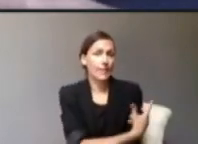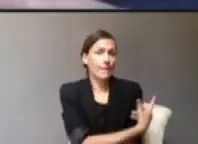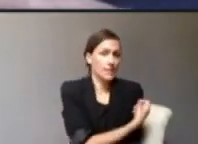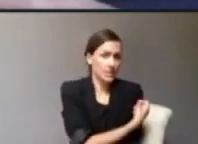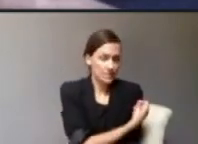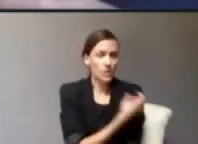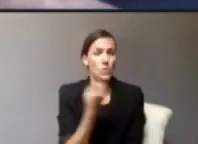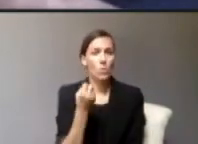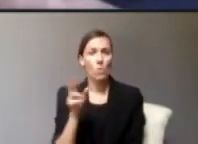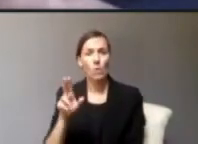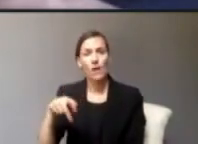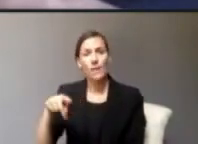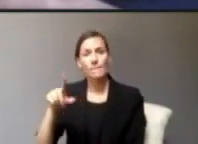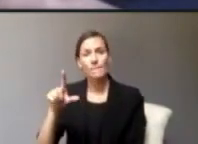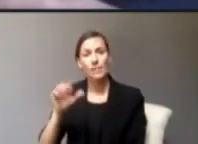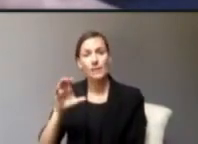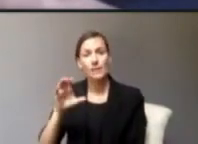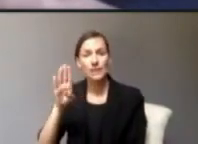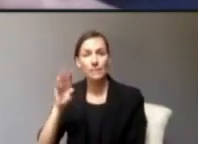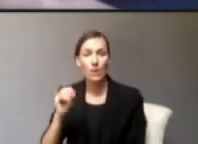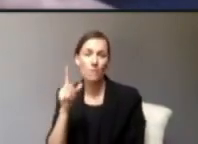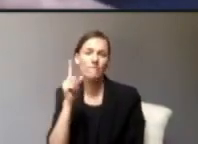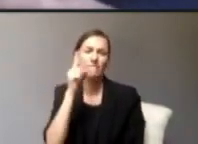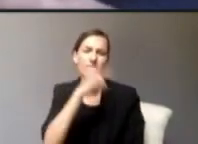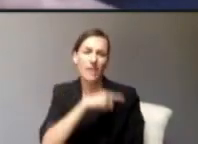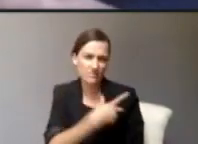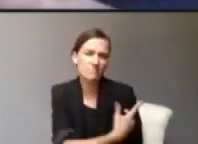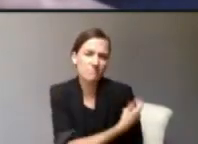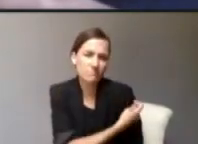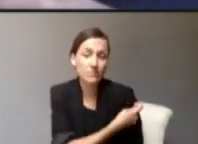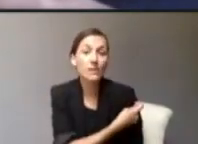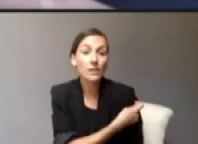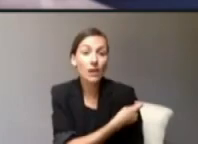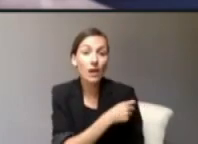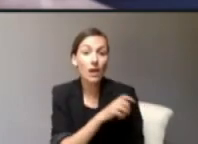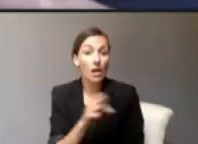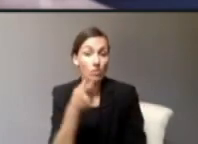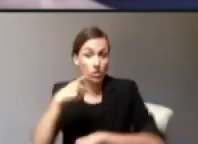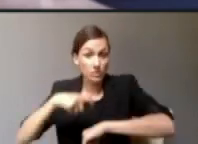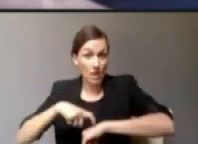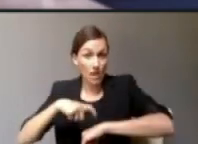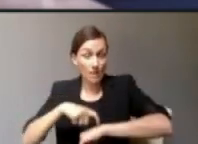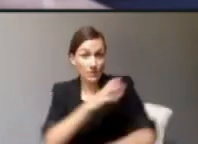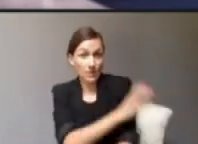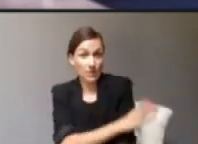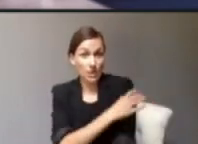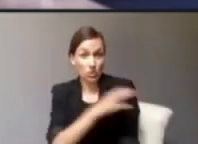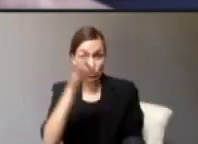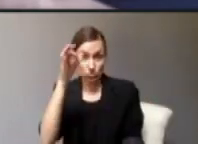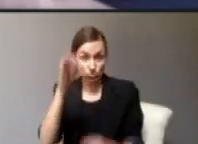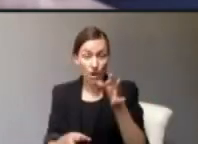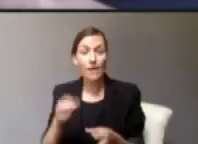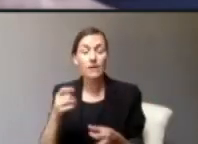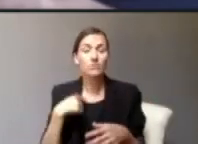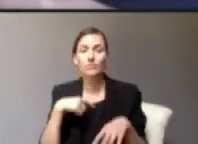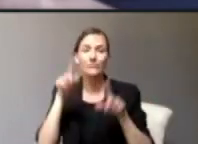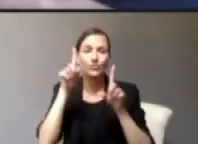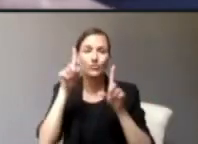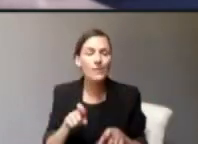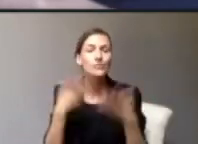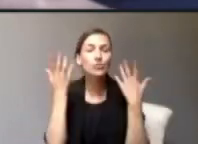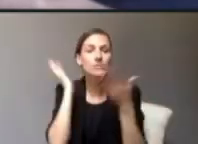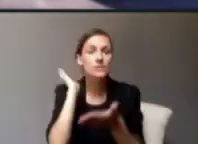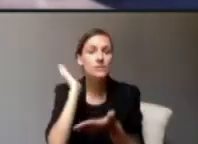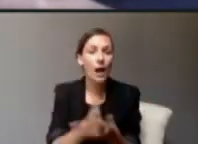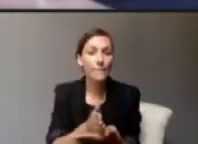placebo. Oftentimes the experiments or the clinical trials are stopped if it's working so well, because it's deemed